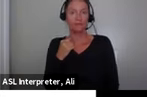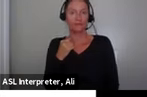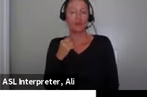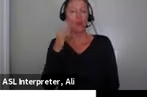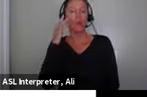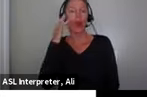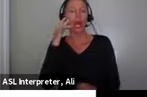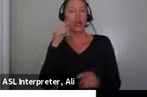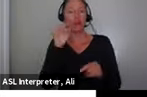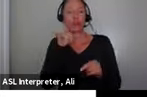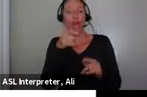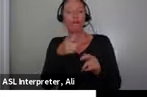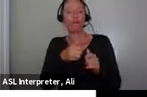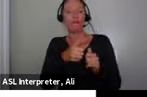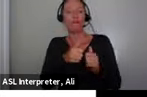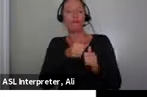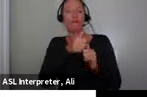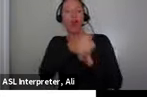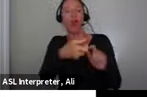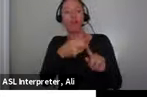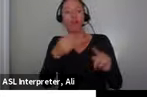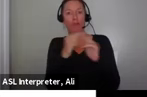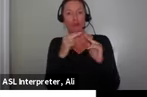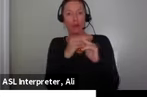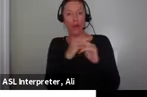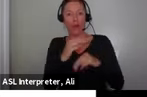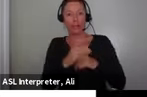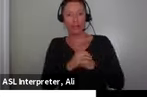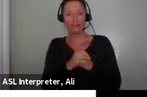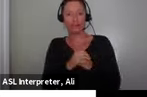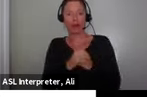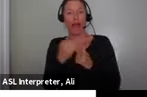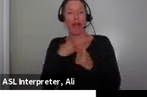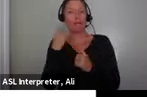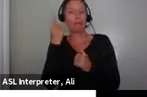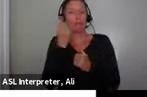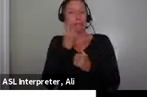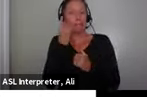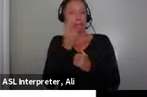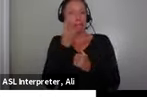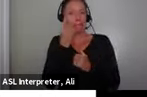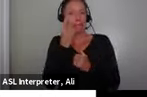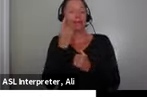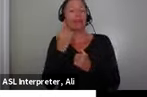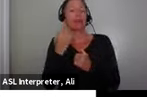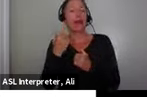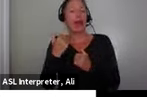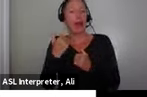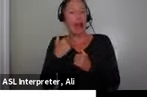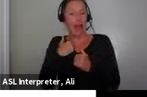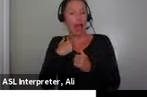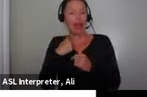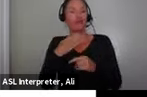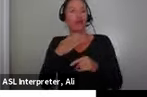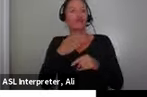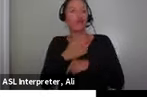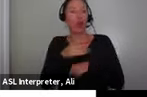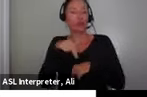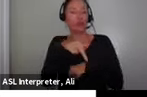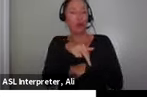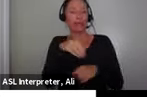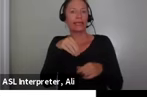the freeway? And I'm saying, I'm thinking of, there's a crosswalk down in Marin County.